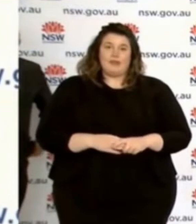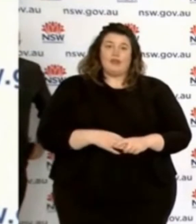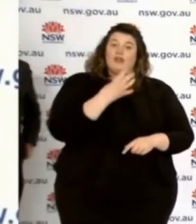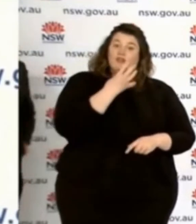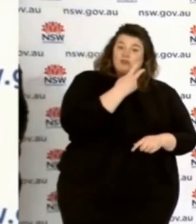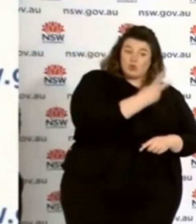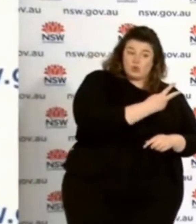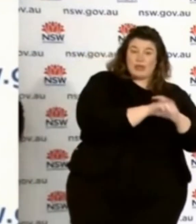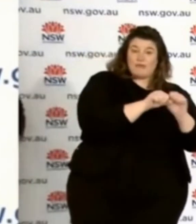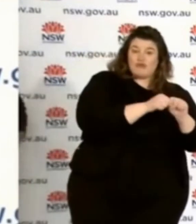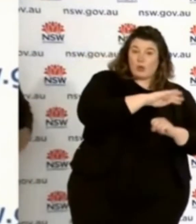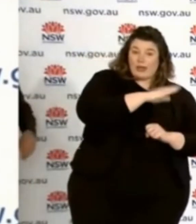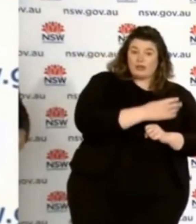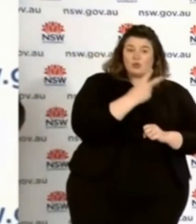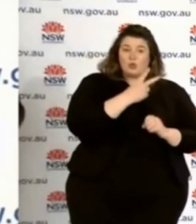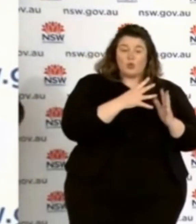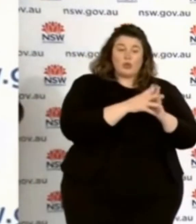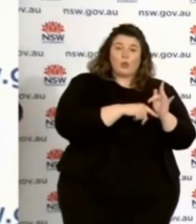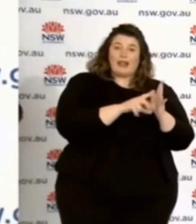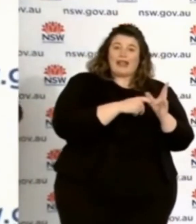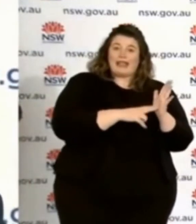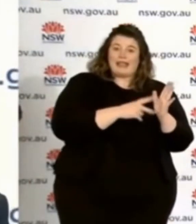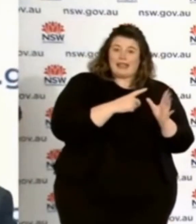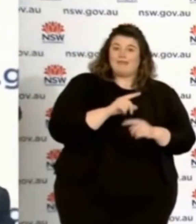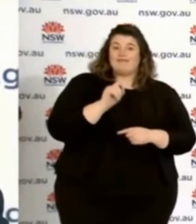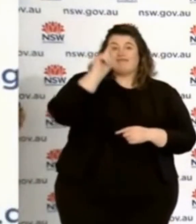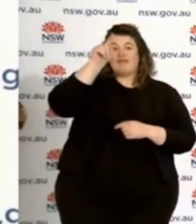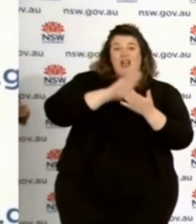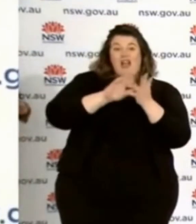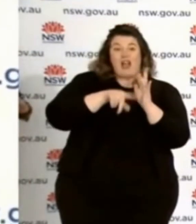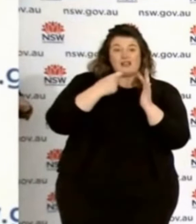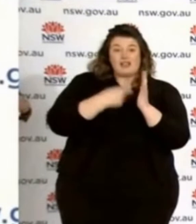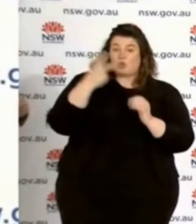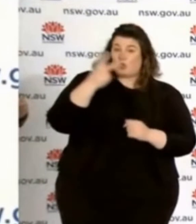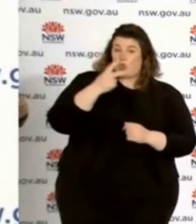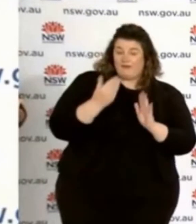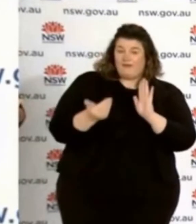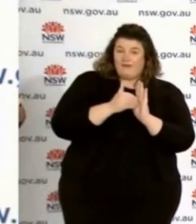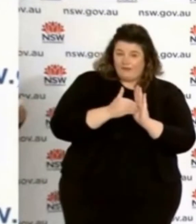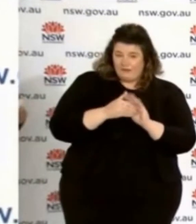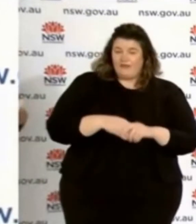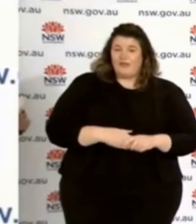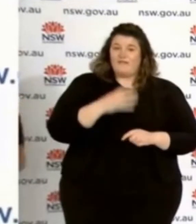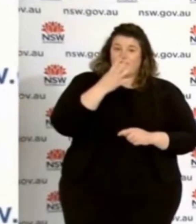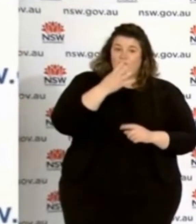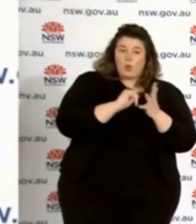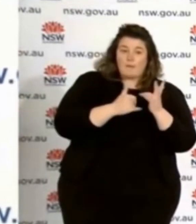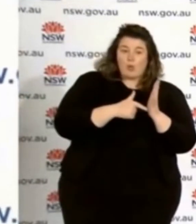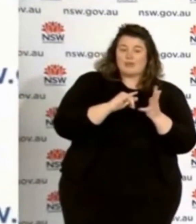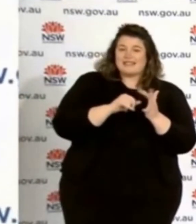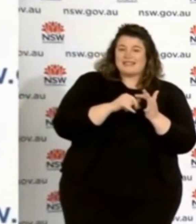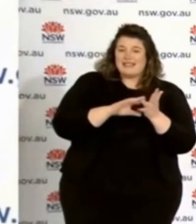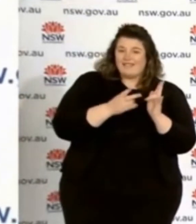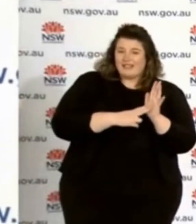in Broken Hill and 2 in Wilcannia. The Hunter region, 12 new cases overnight, 4 in Port Stephens, 4 in